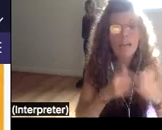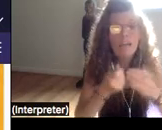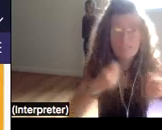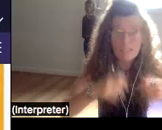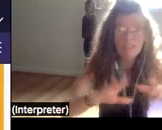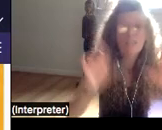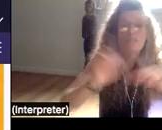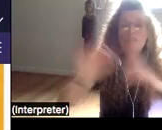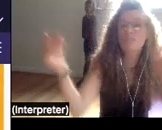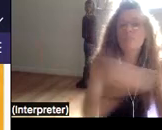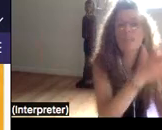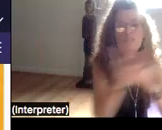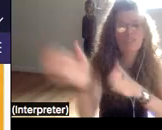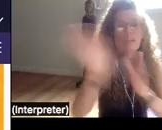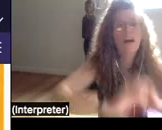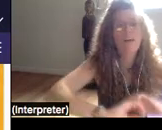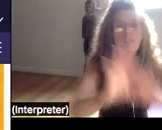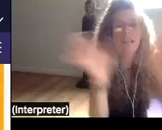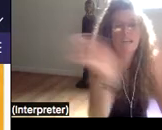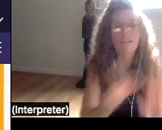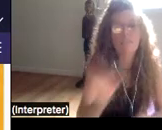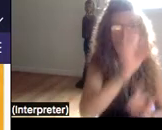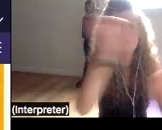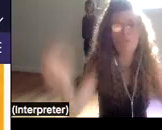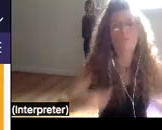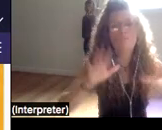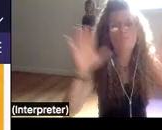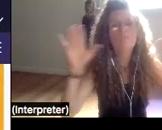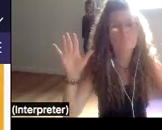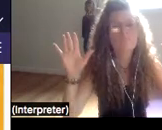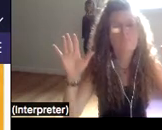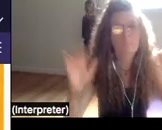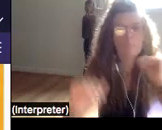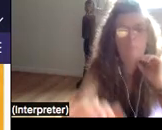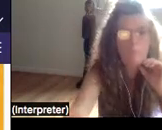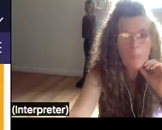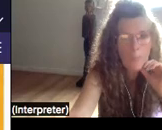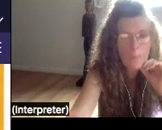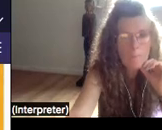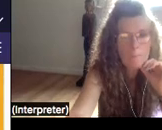itself entirely to the reflection of the light of the soul.